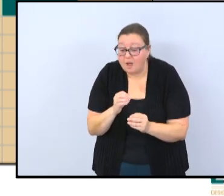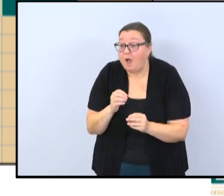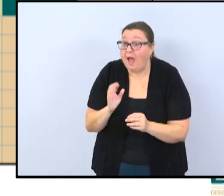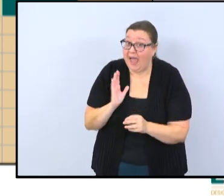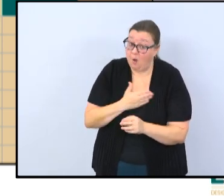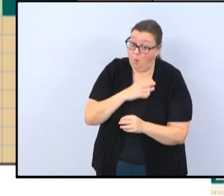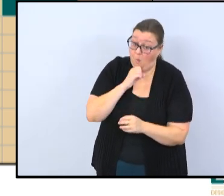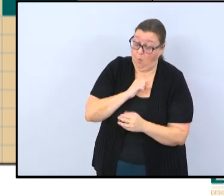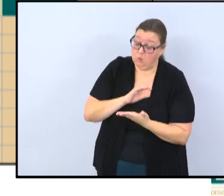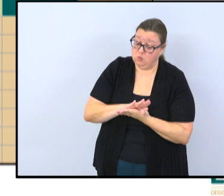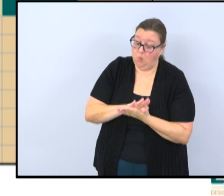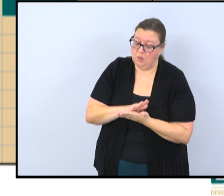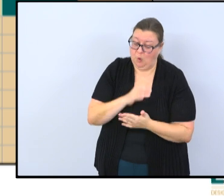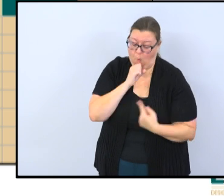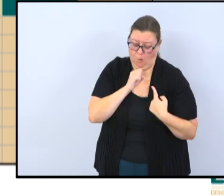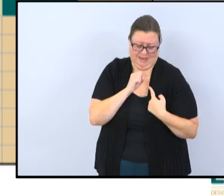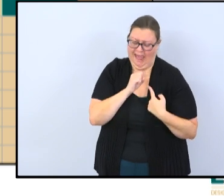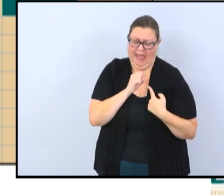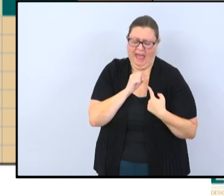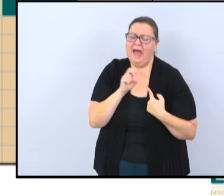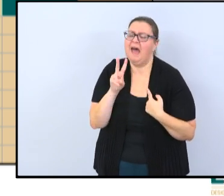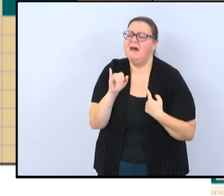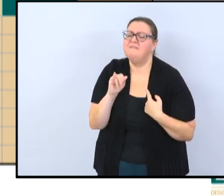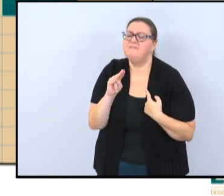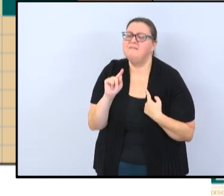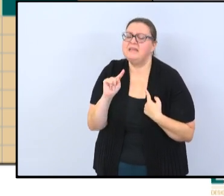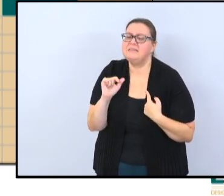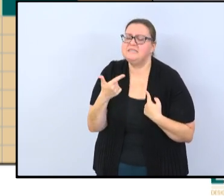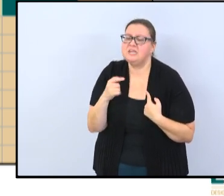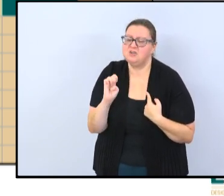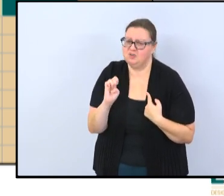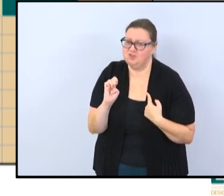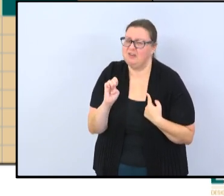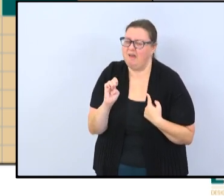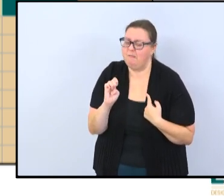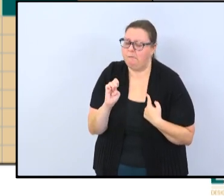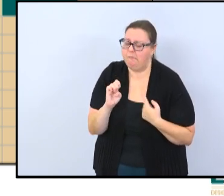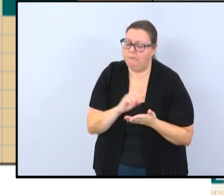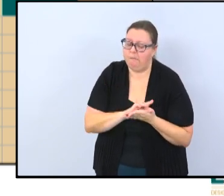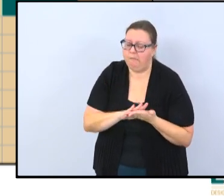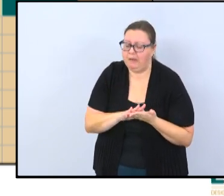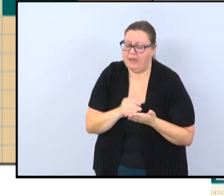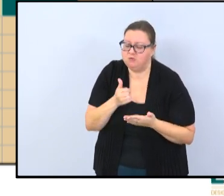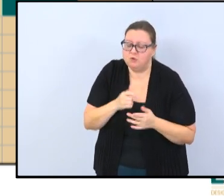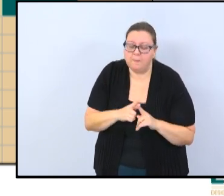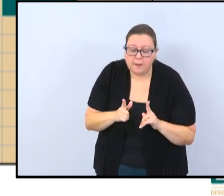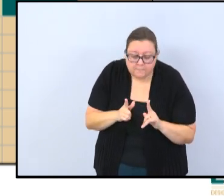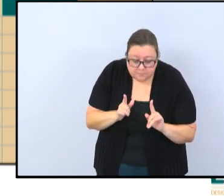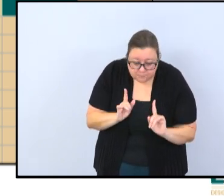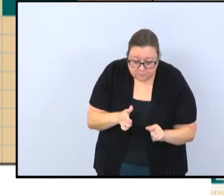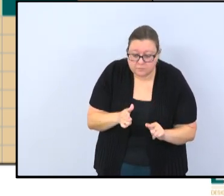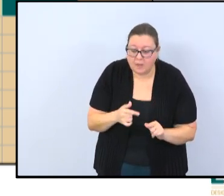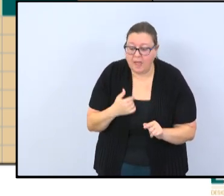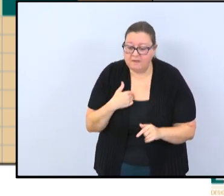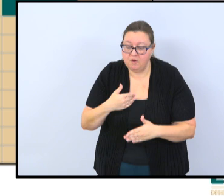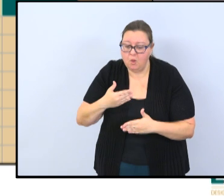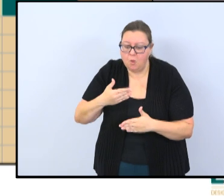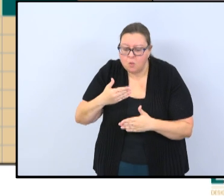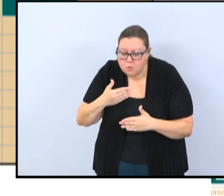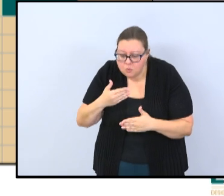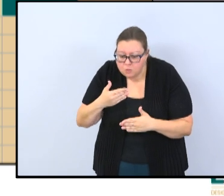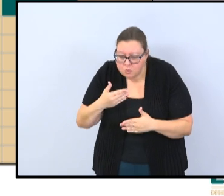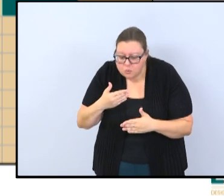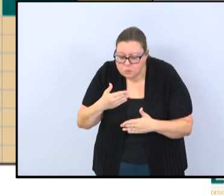vintage. Then we have the window film installation. This is going to serve as a dual purpose. It also serves as